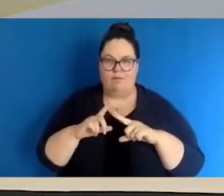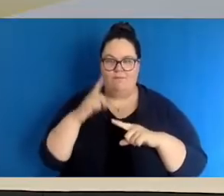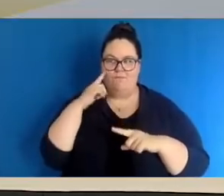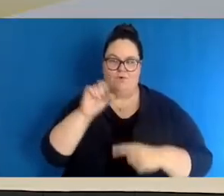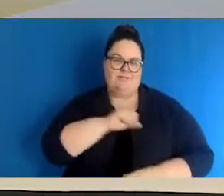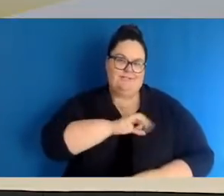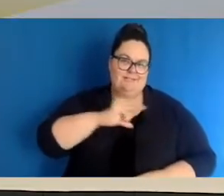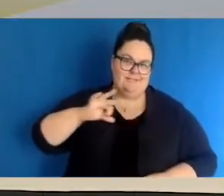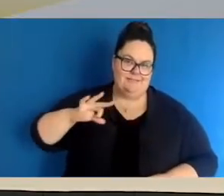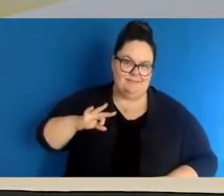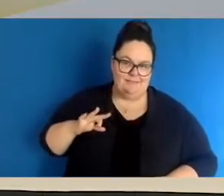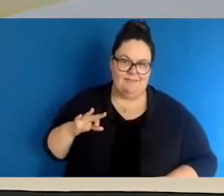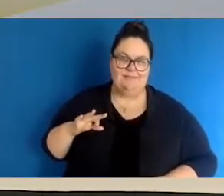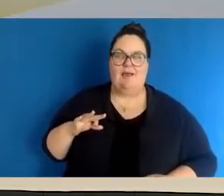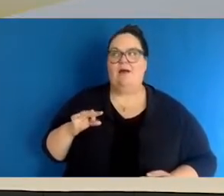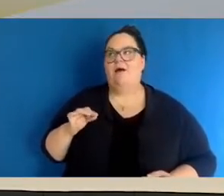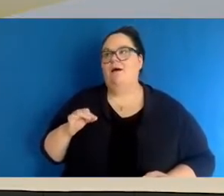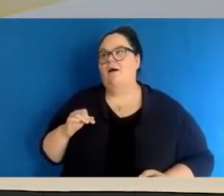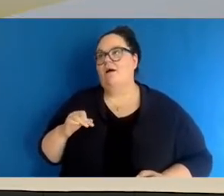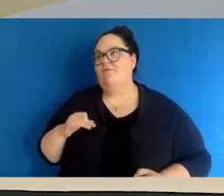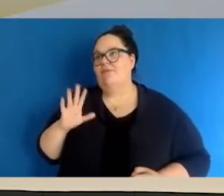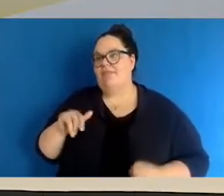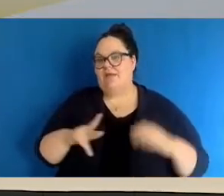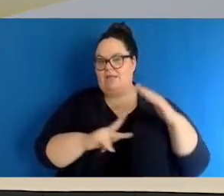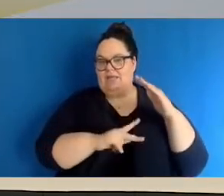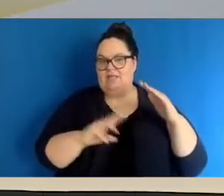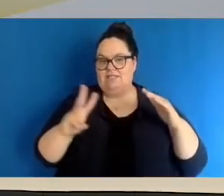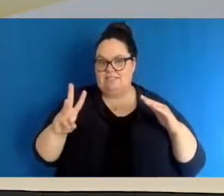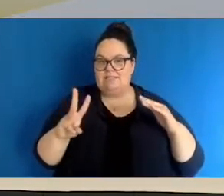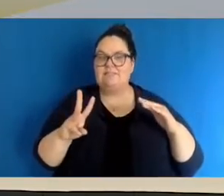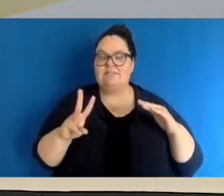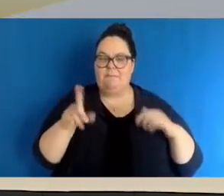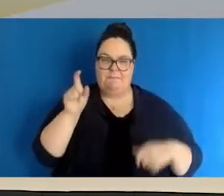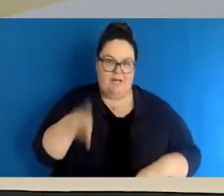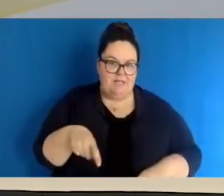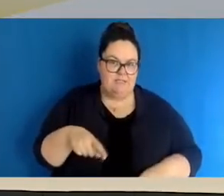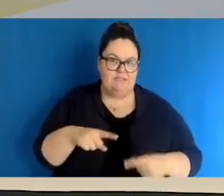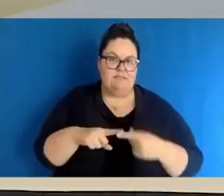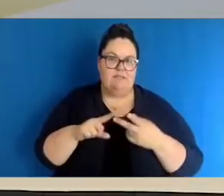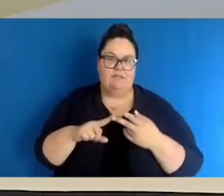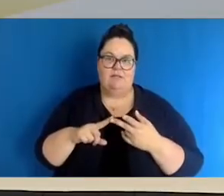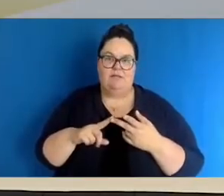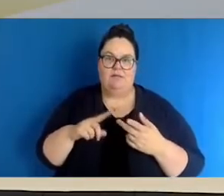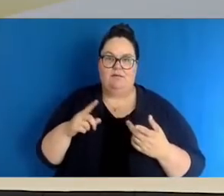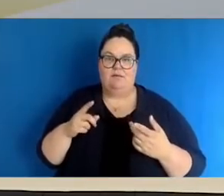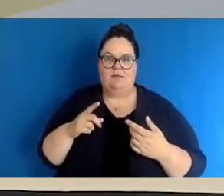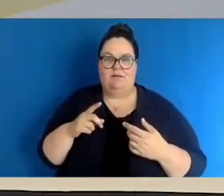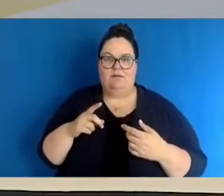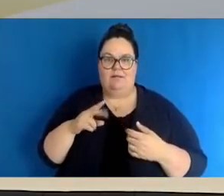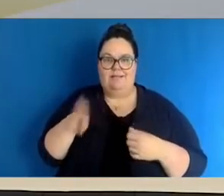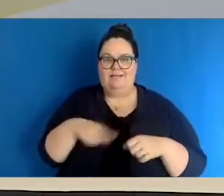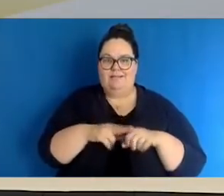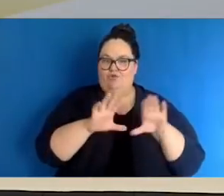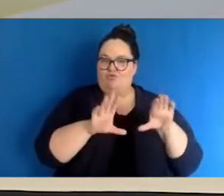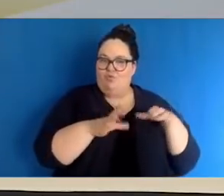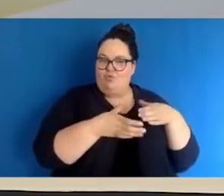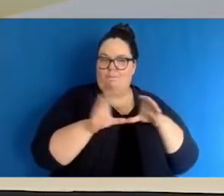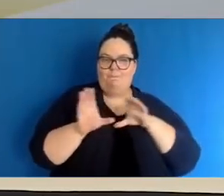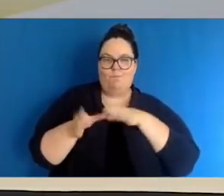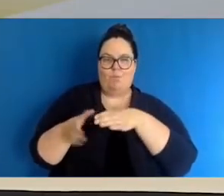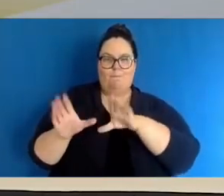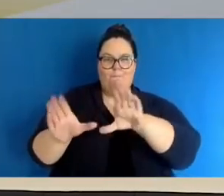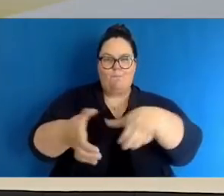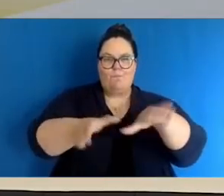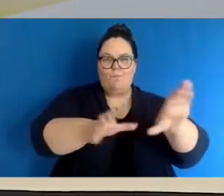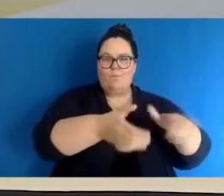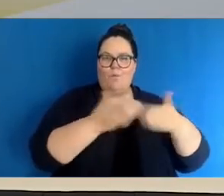staff. In that K to 6. There's a lot of natural cohorting already in those lower age